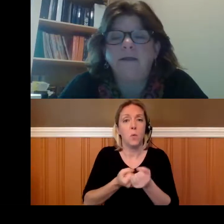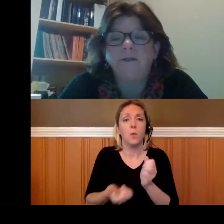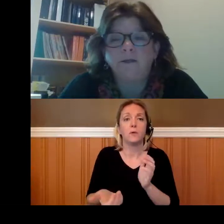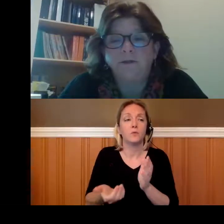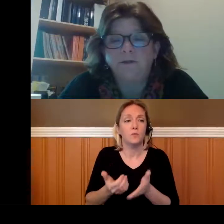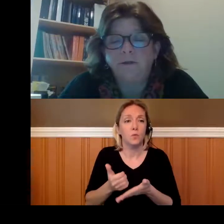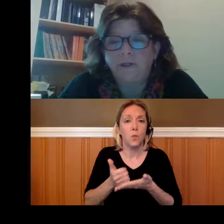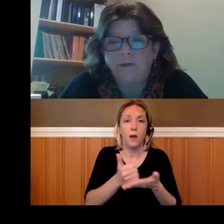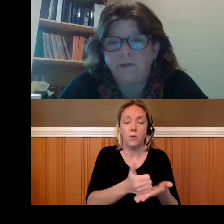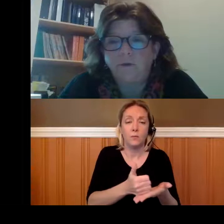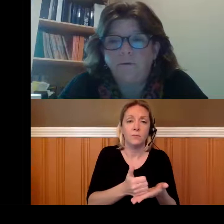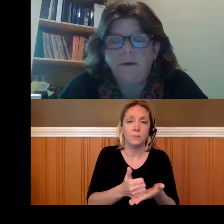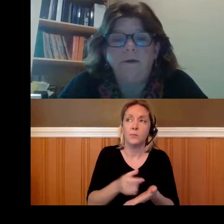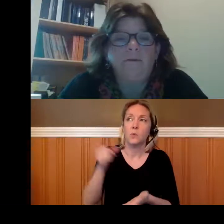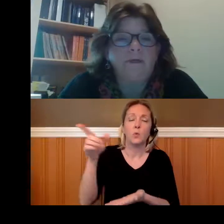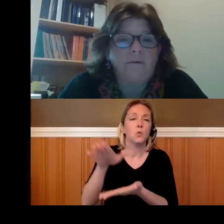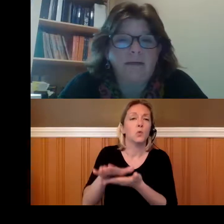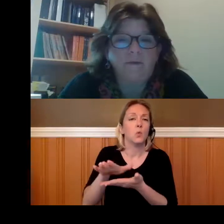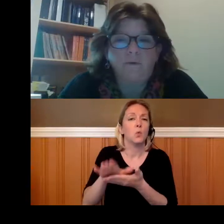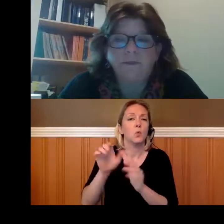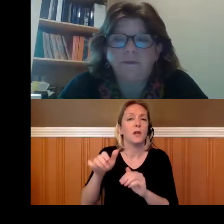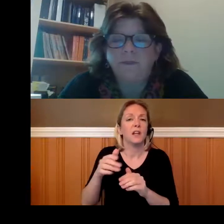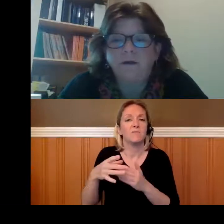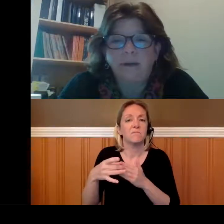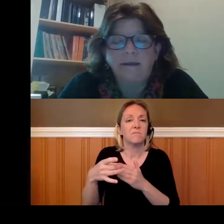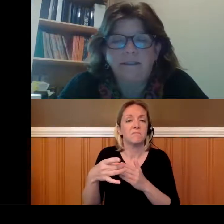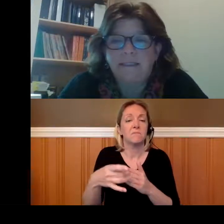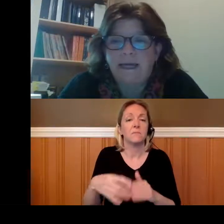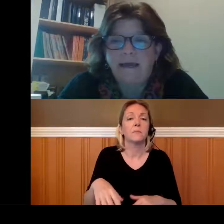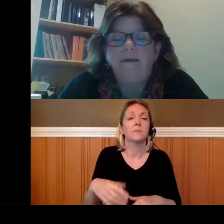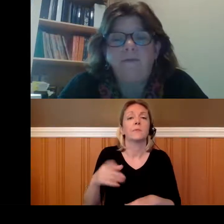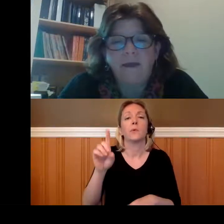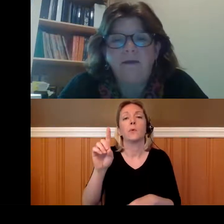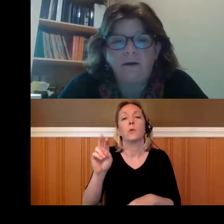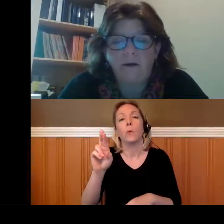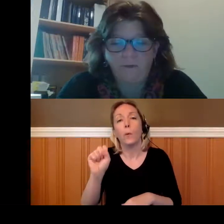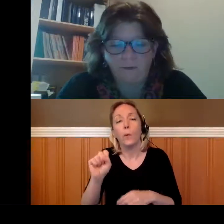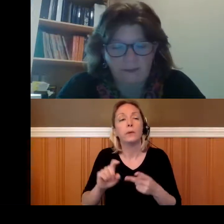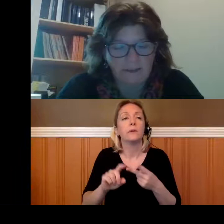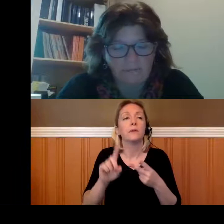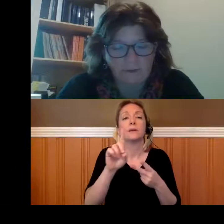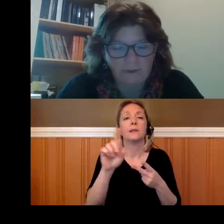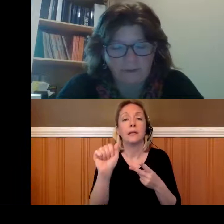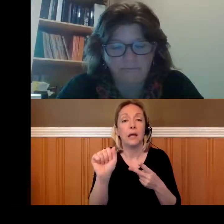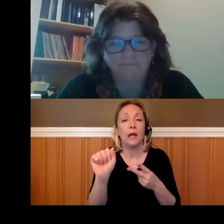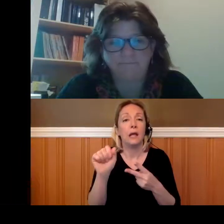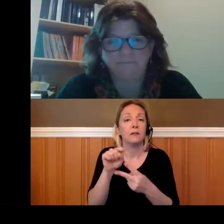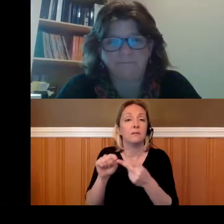your child's school. We talk about doors. We talk about DDA. They can all help you with these kind of questions.